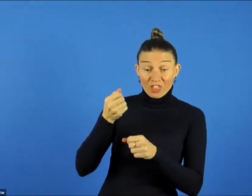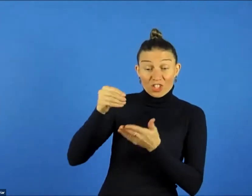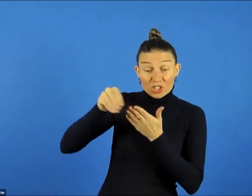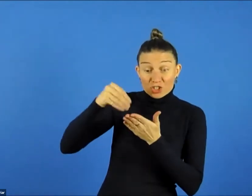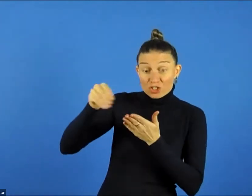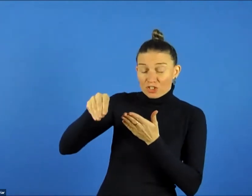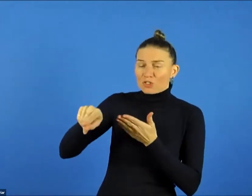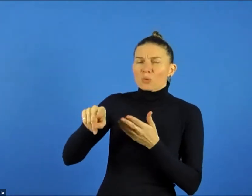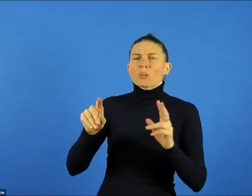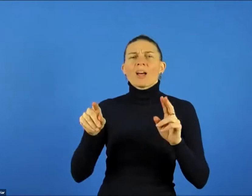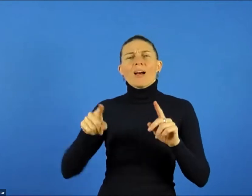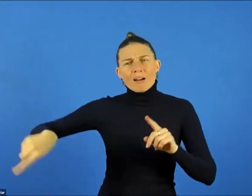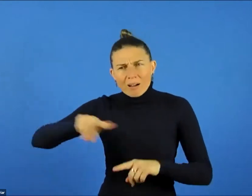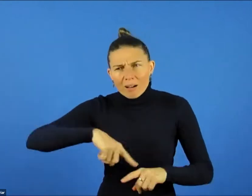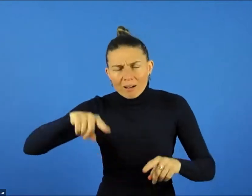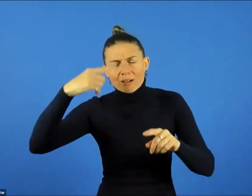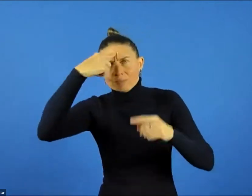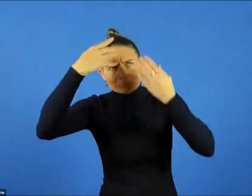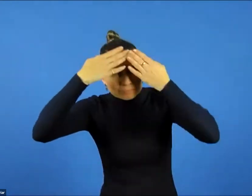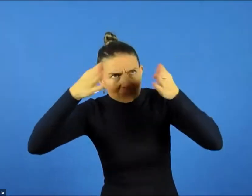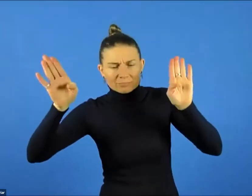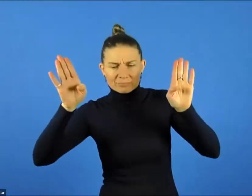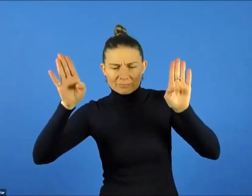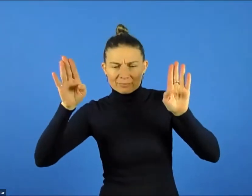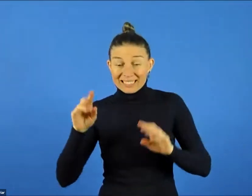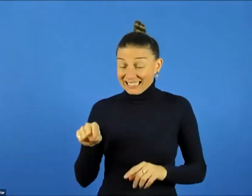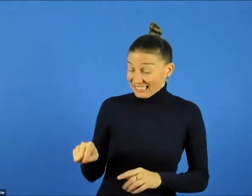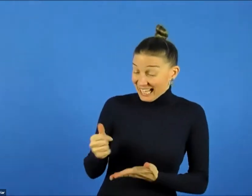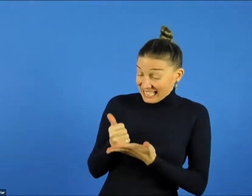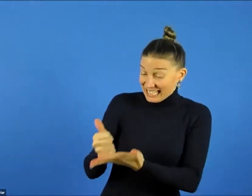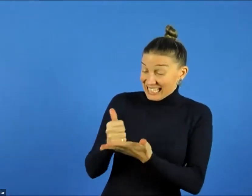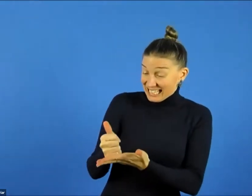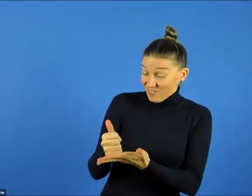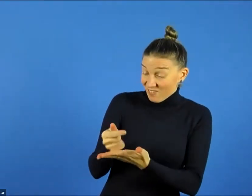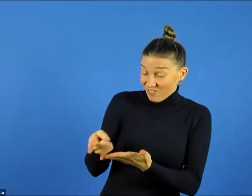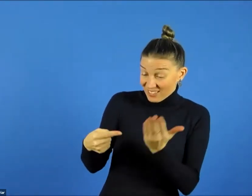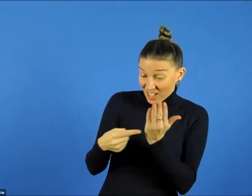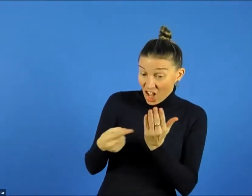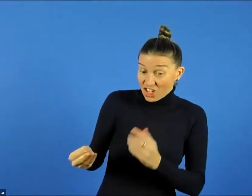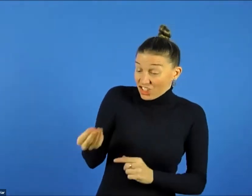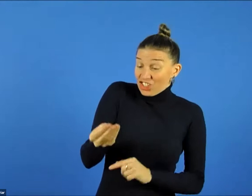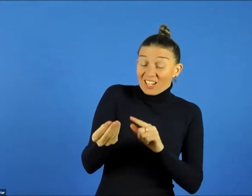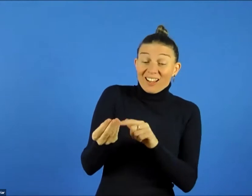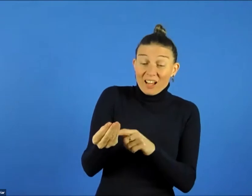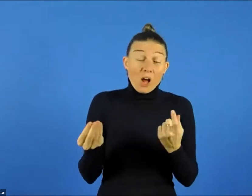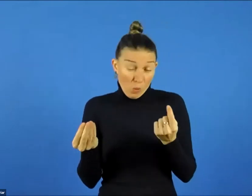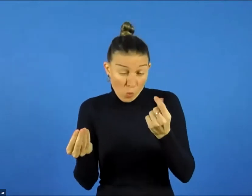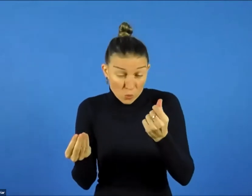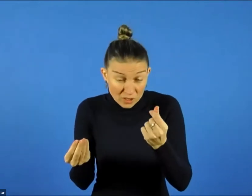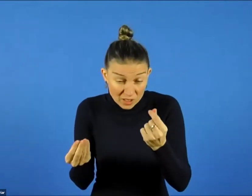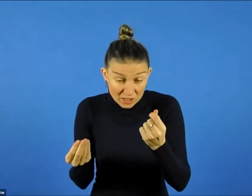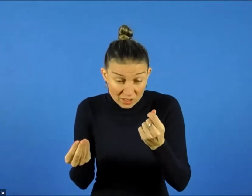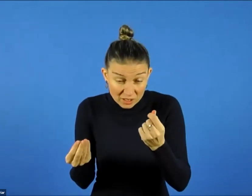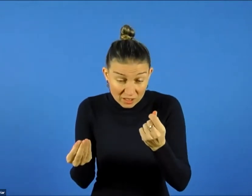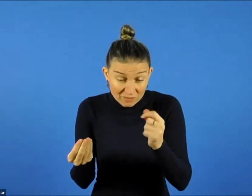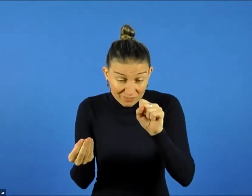this assistive technology is not only a cost problem, but also gives a higher quality